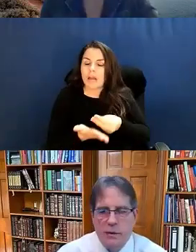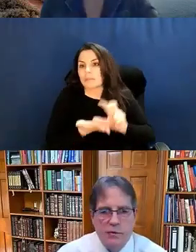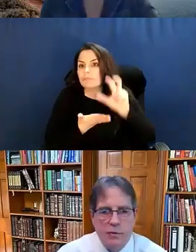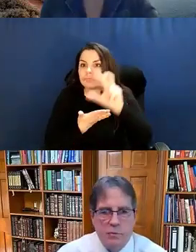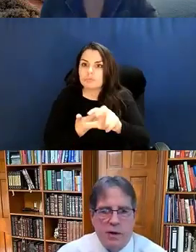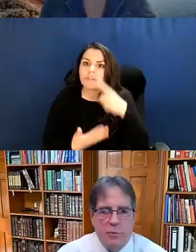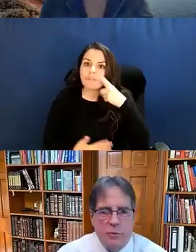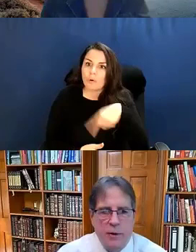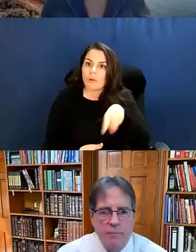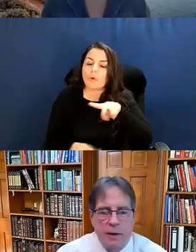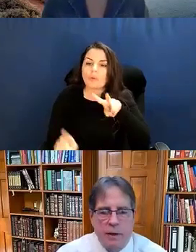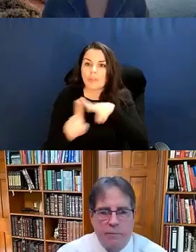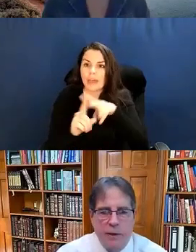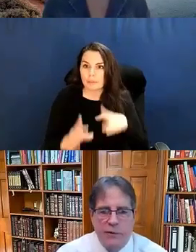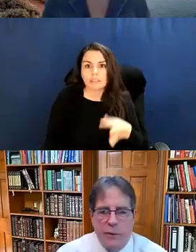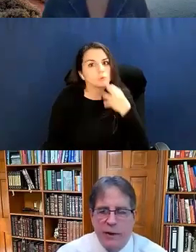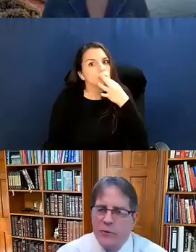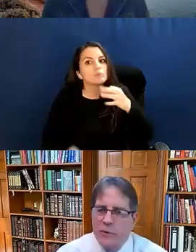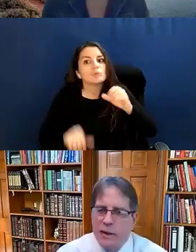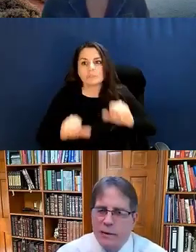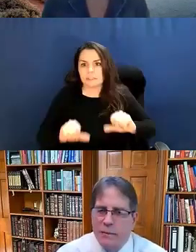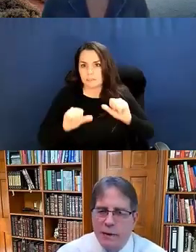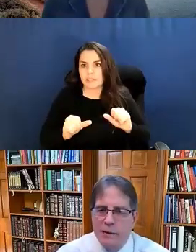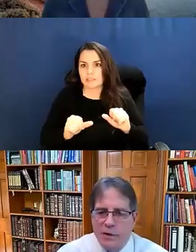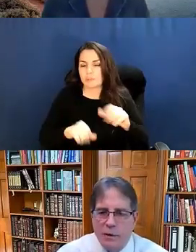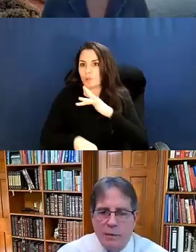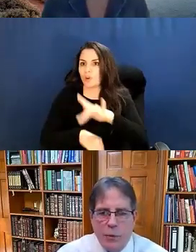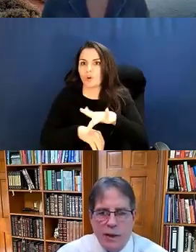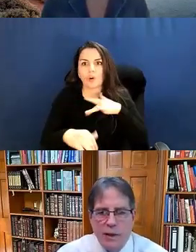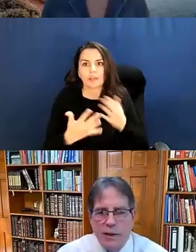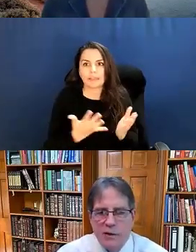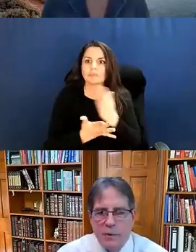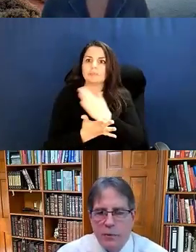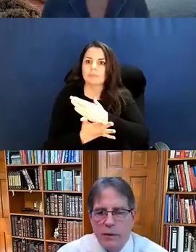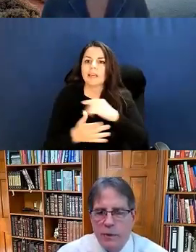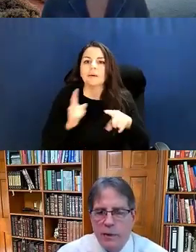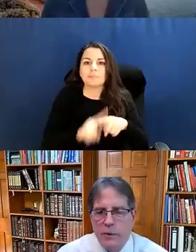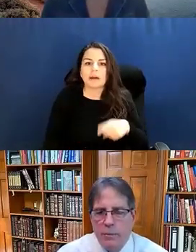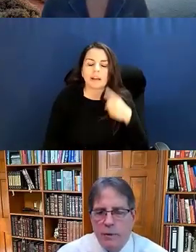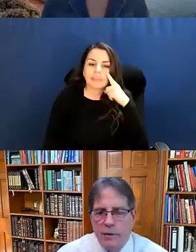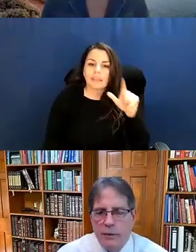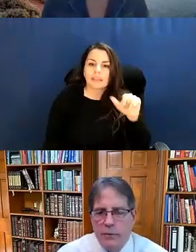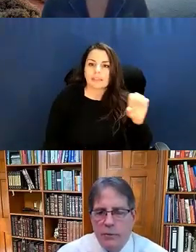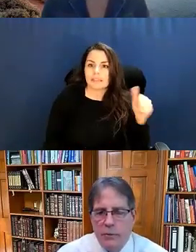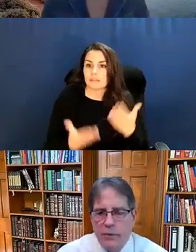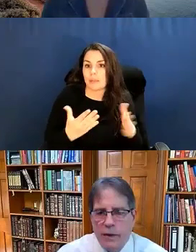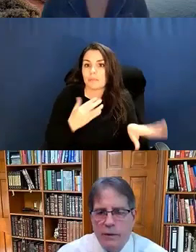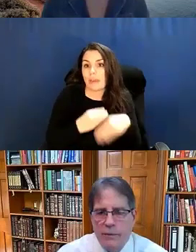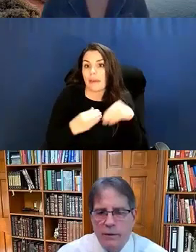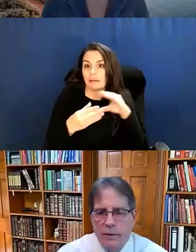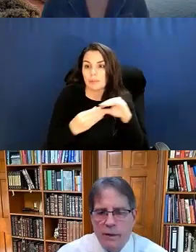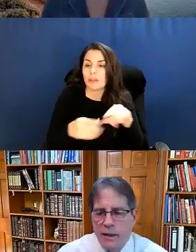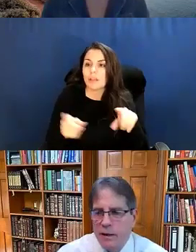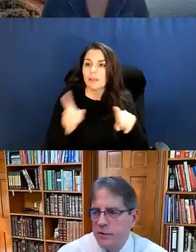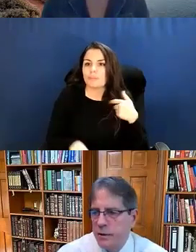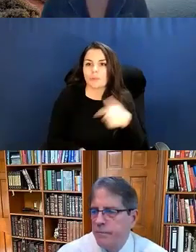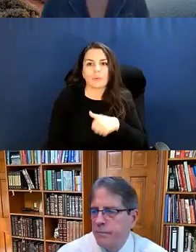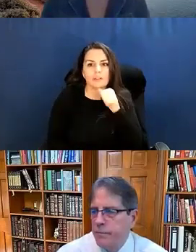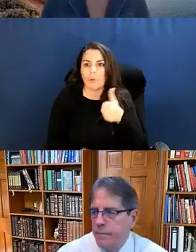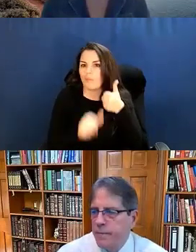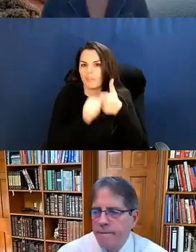I think many institutes go by the FOA guidance that says apply as soon as you have